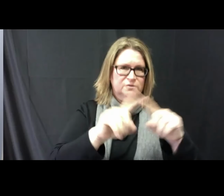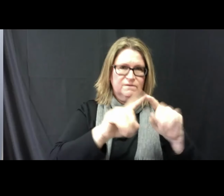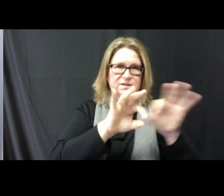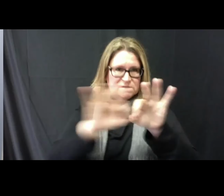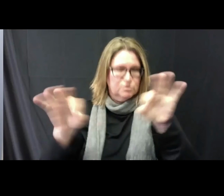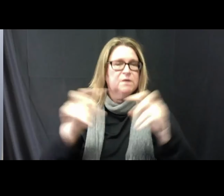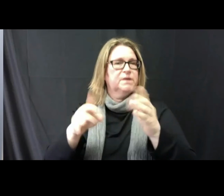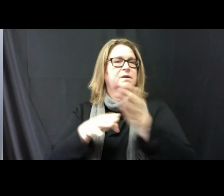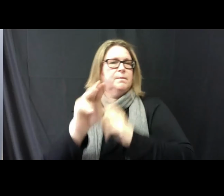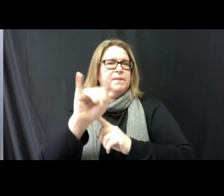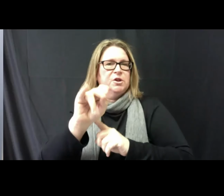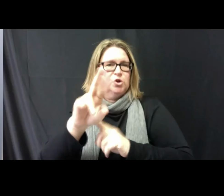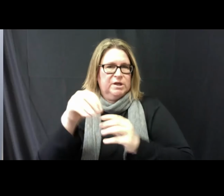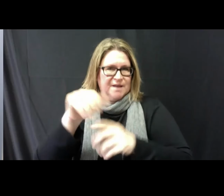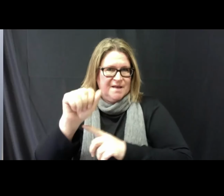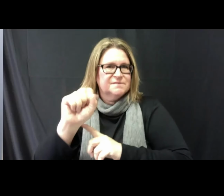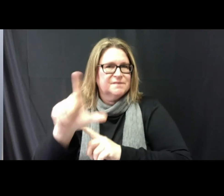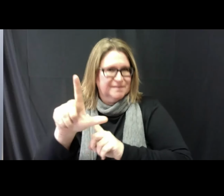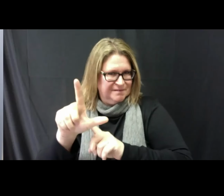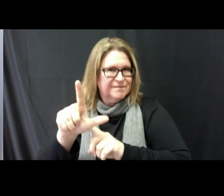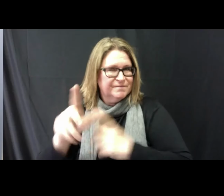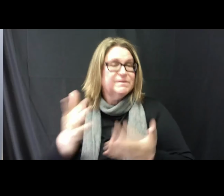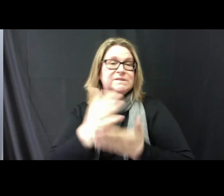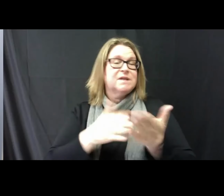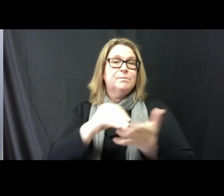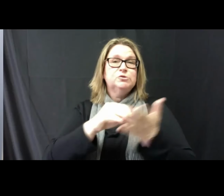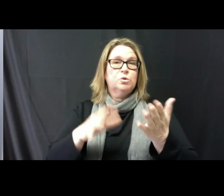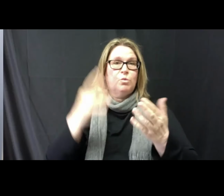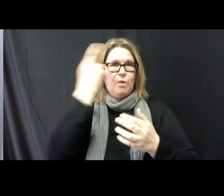There are lots of different degree options.